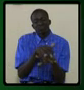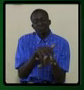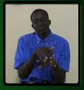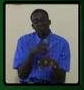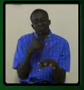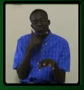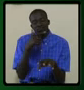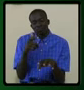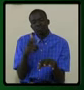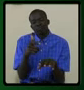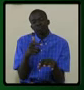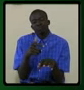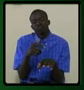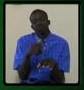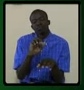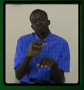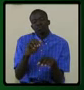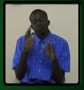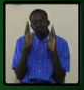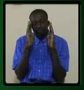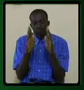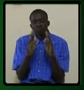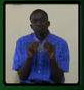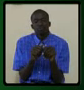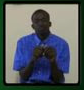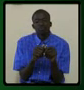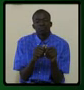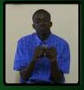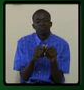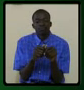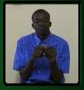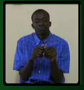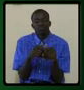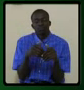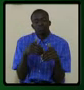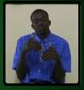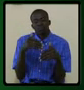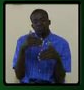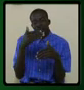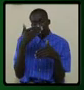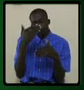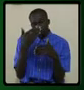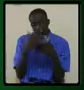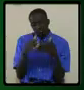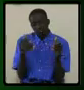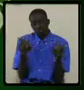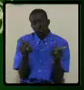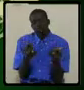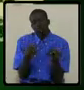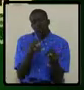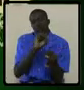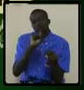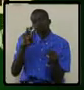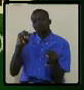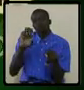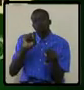Thank you for your company on our program. Once again, we will end off with our SMS competition.